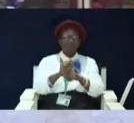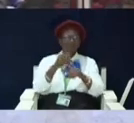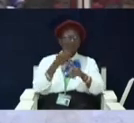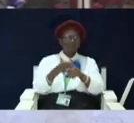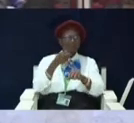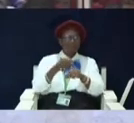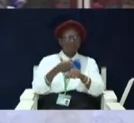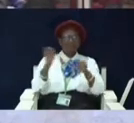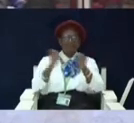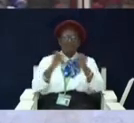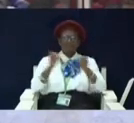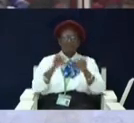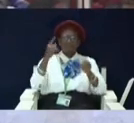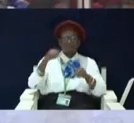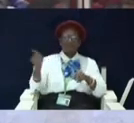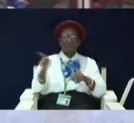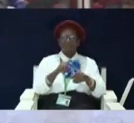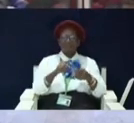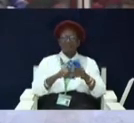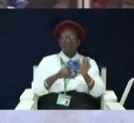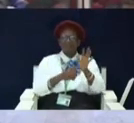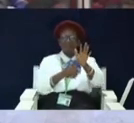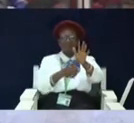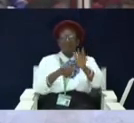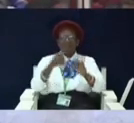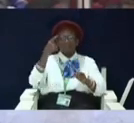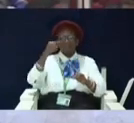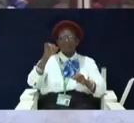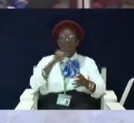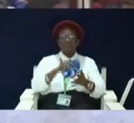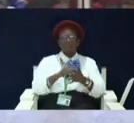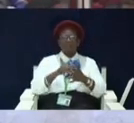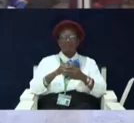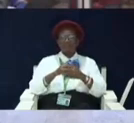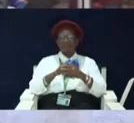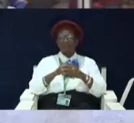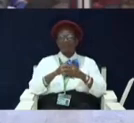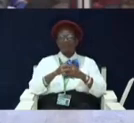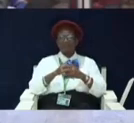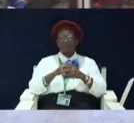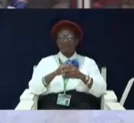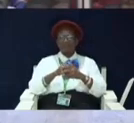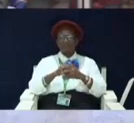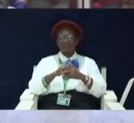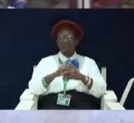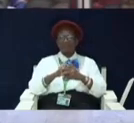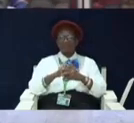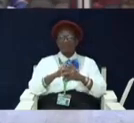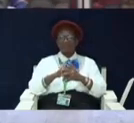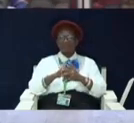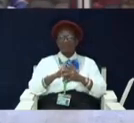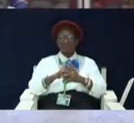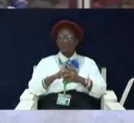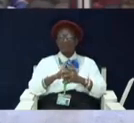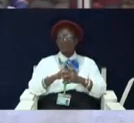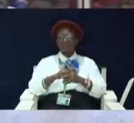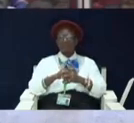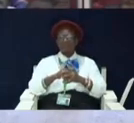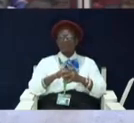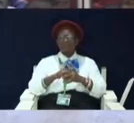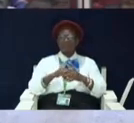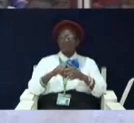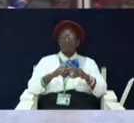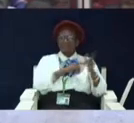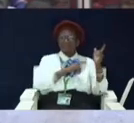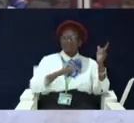Yeah, so Lord, everything I touch from